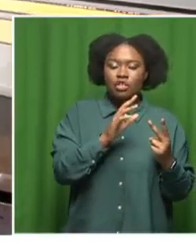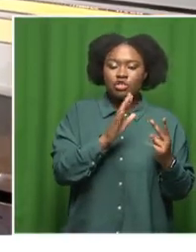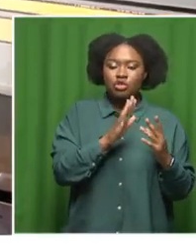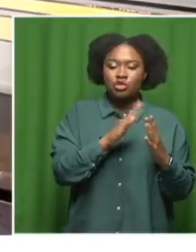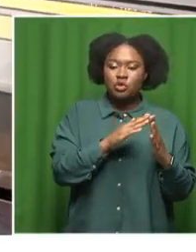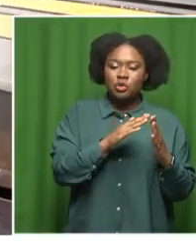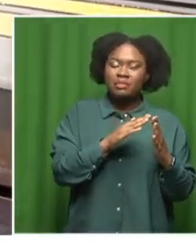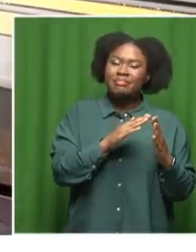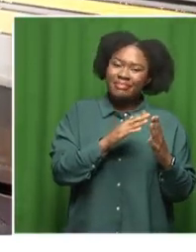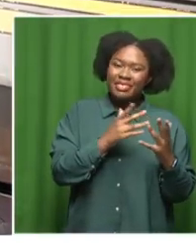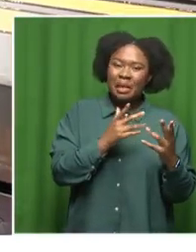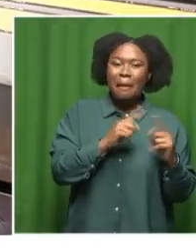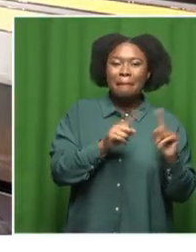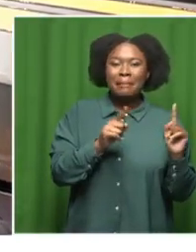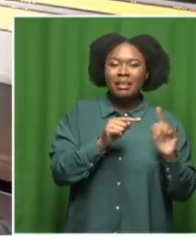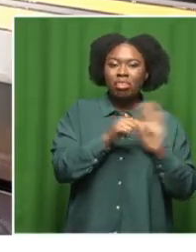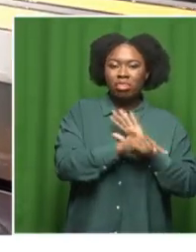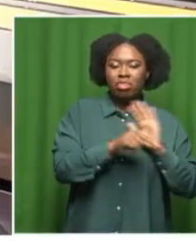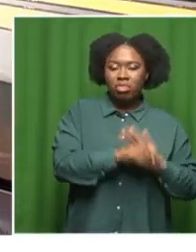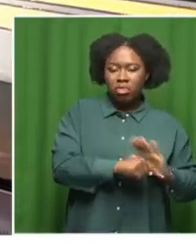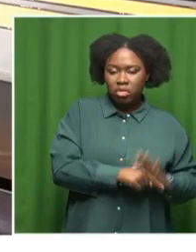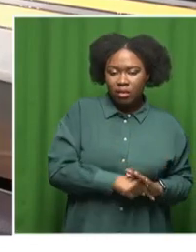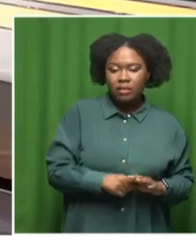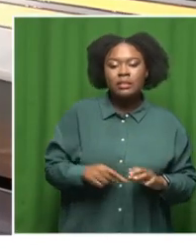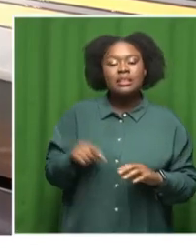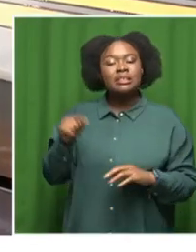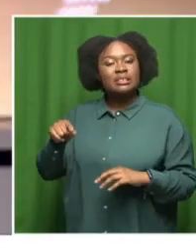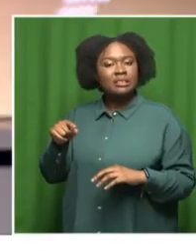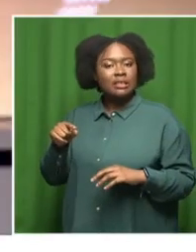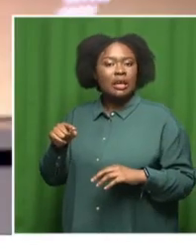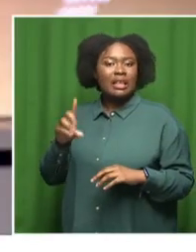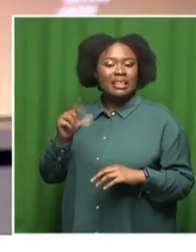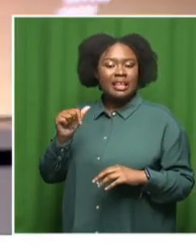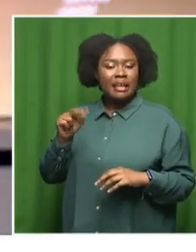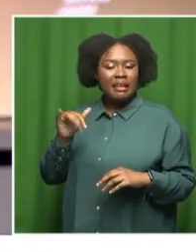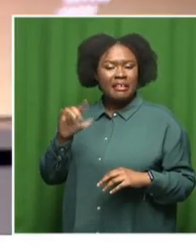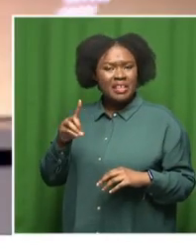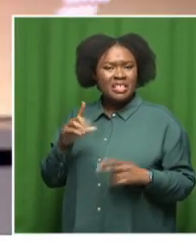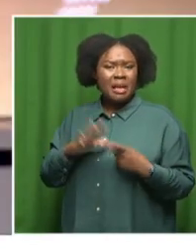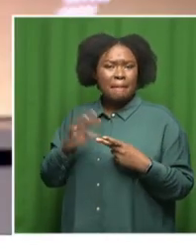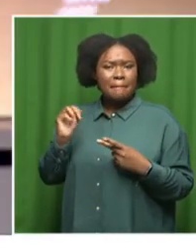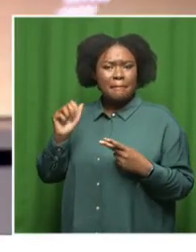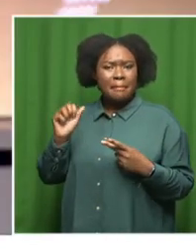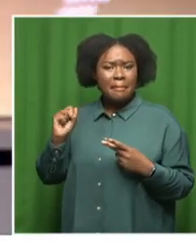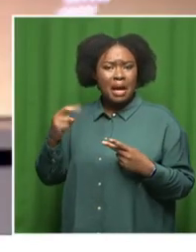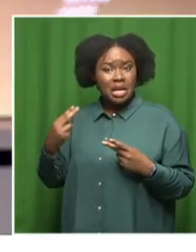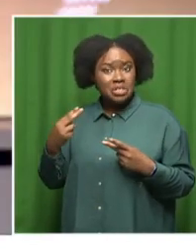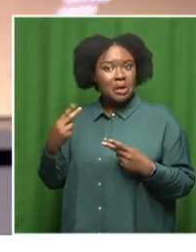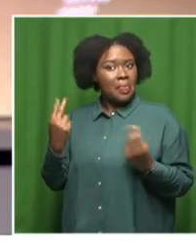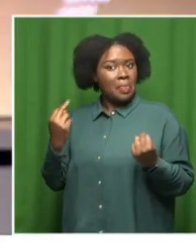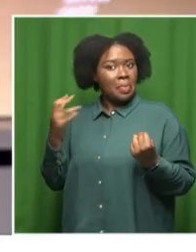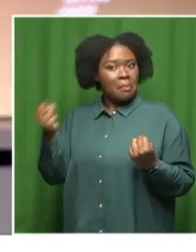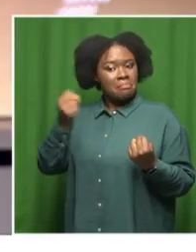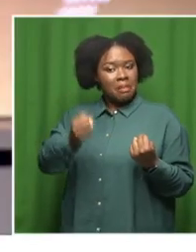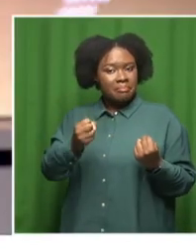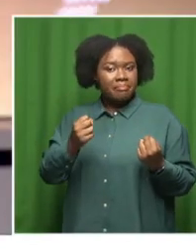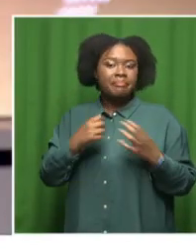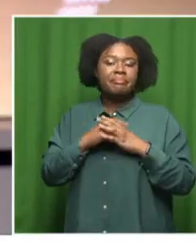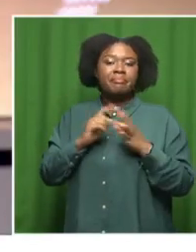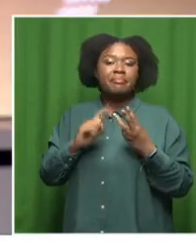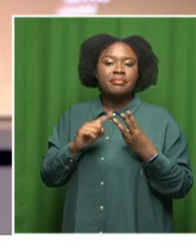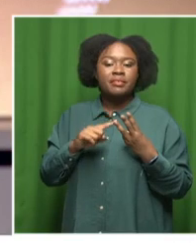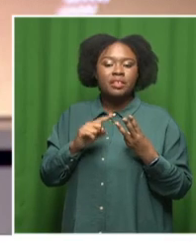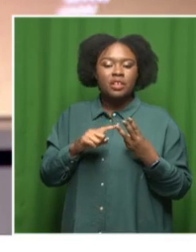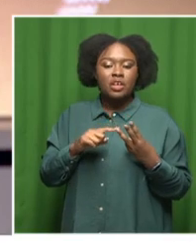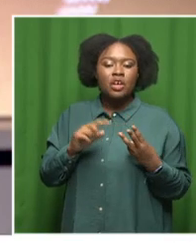the Australians, David Warner has found some new life with the Willow. They've got the likes of Marsh, who's just been bought into that setup. They've got the likes of